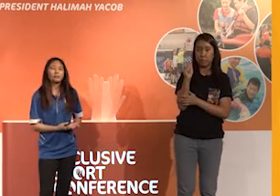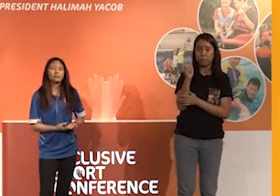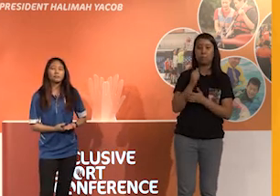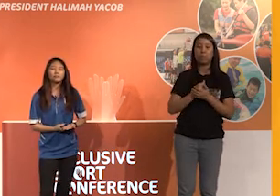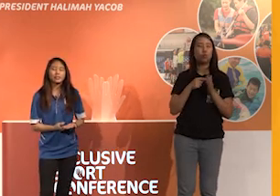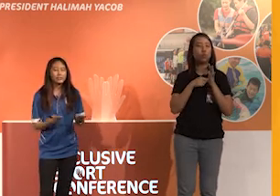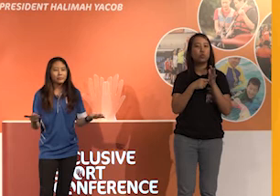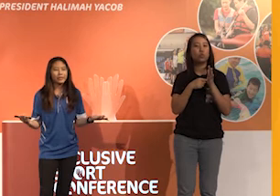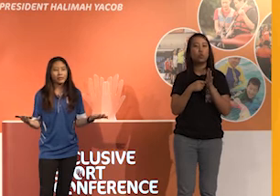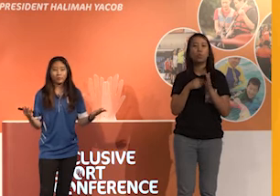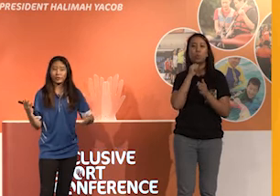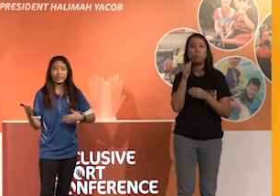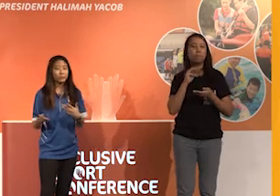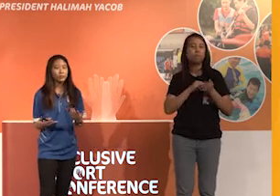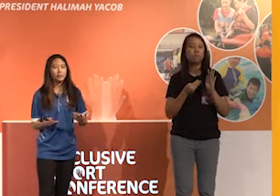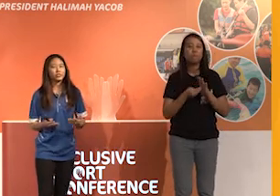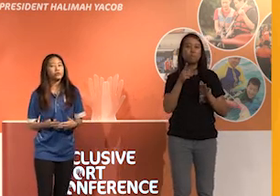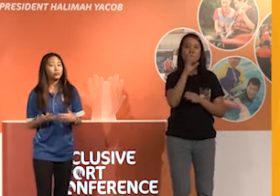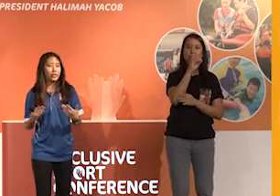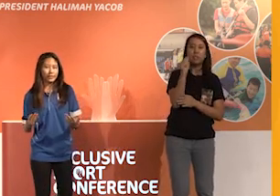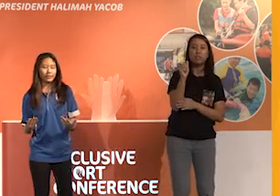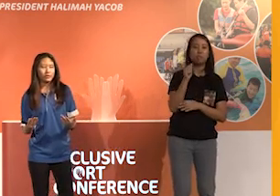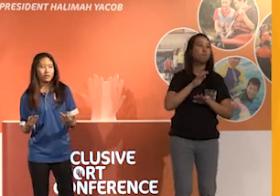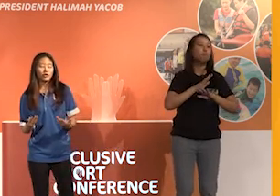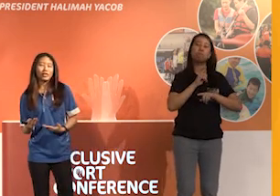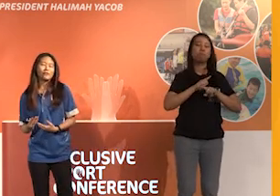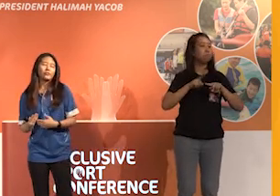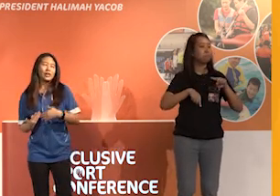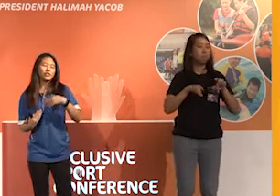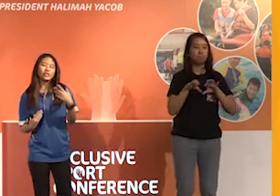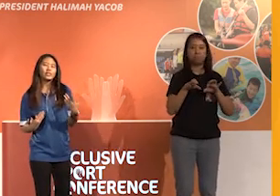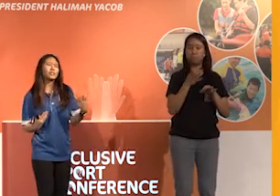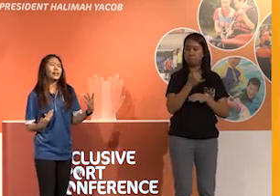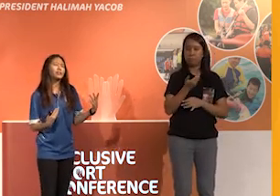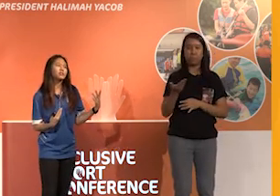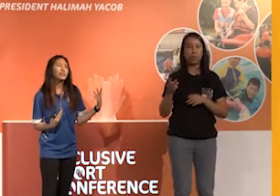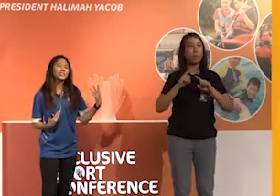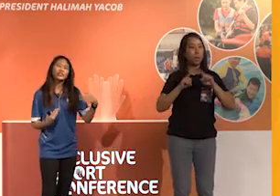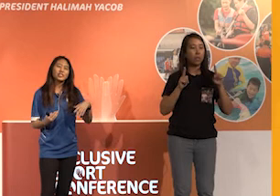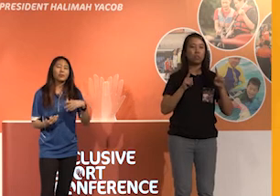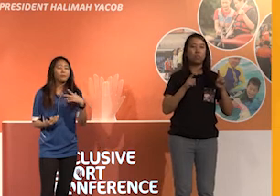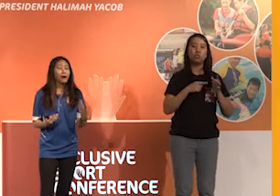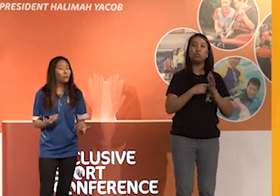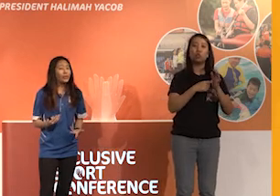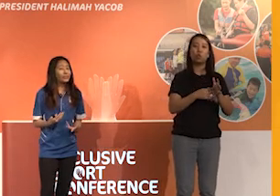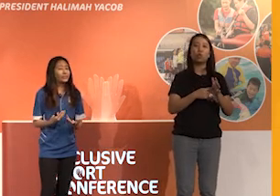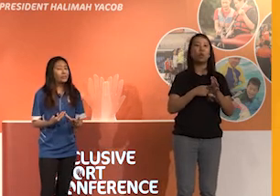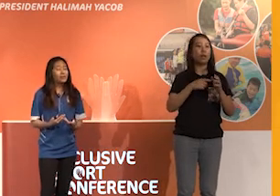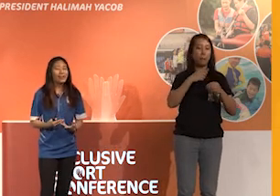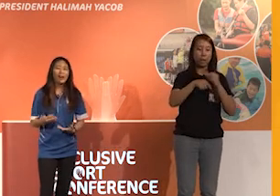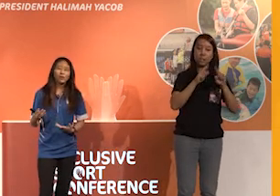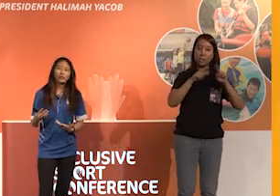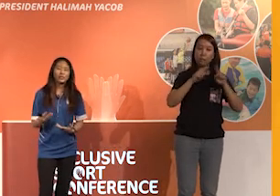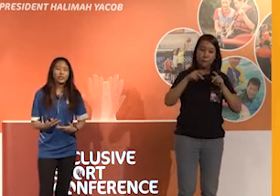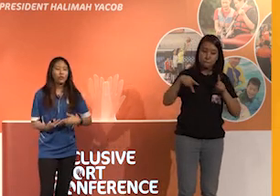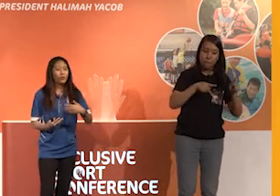like it doesn't mean that if you're disabled means you cannot do anything. You can have actually like it's just about the pathways